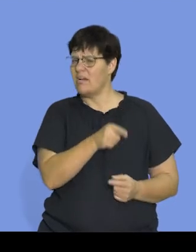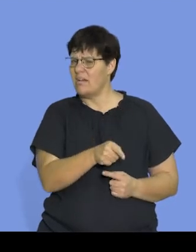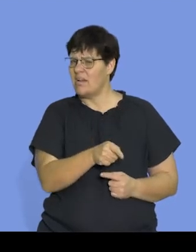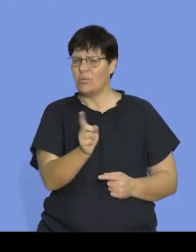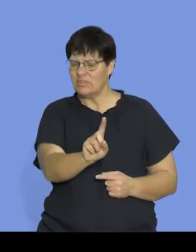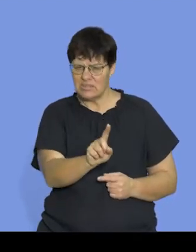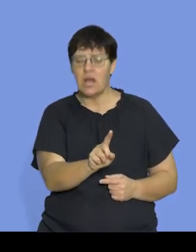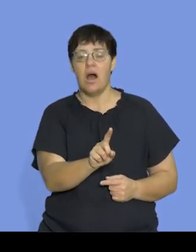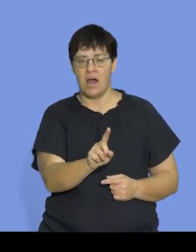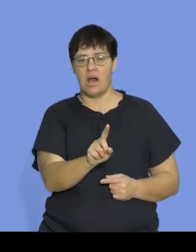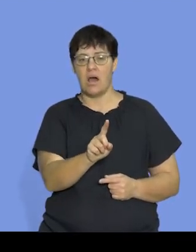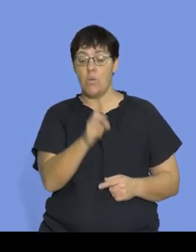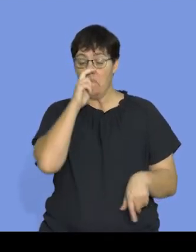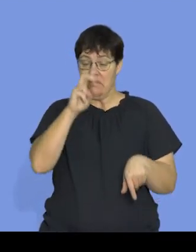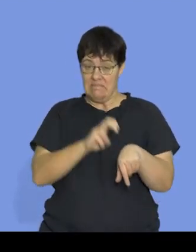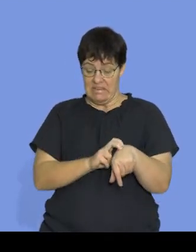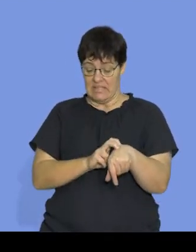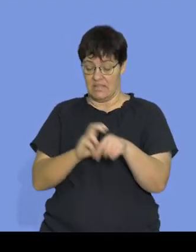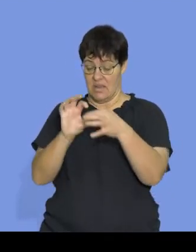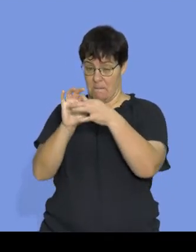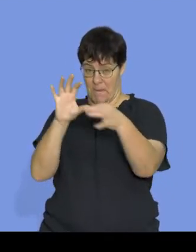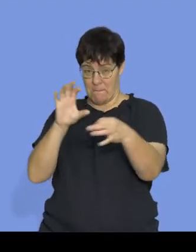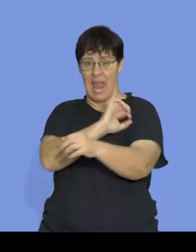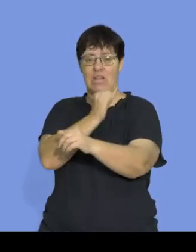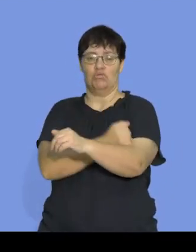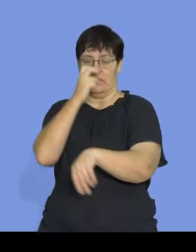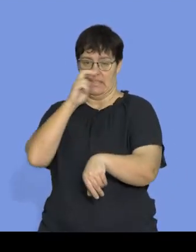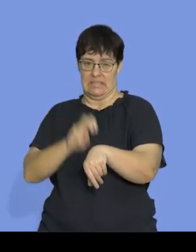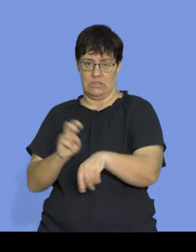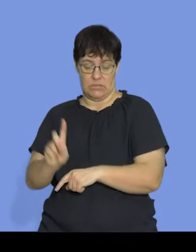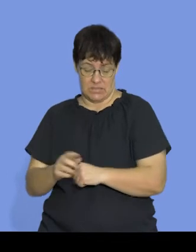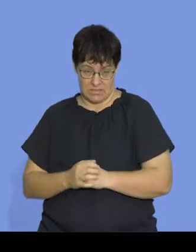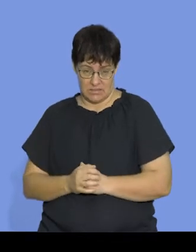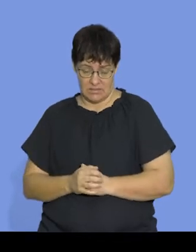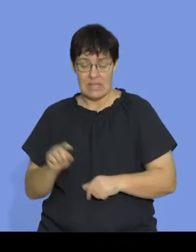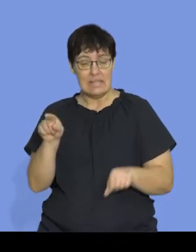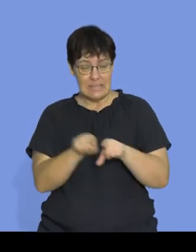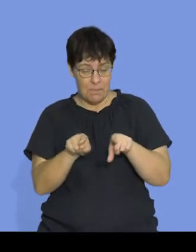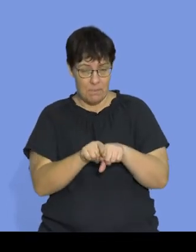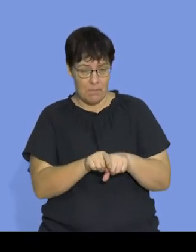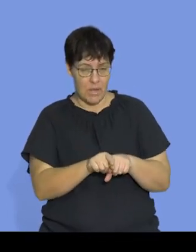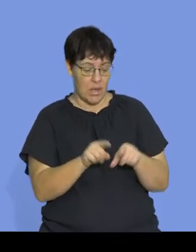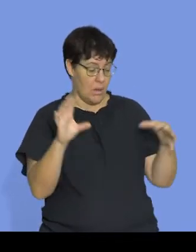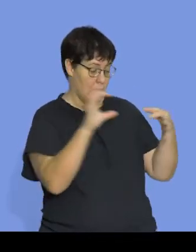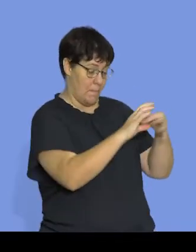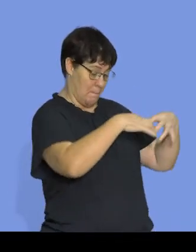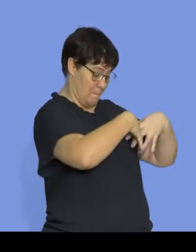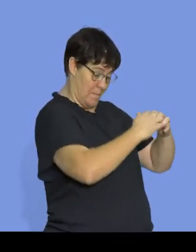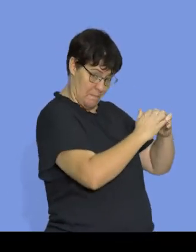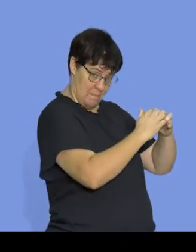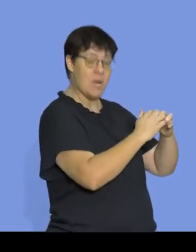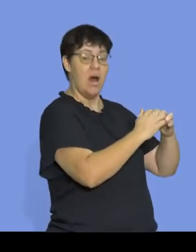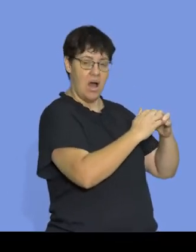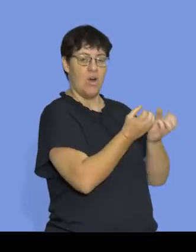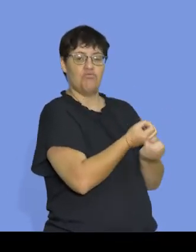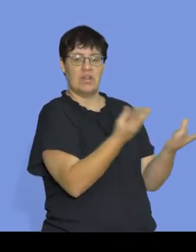to break a bond, which is the same for the same type of bond, which is released when that new bond is formed.